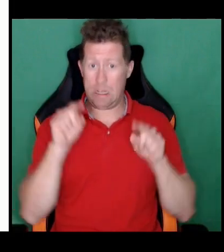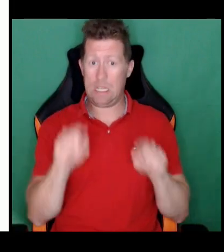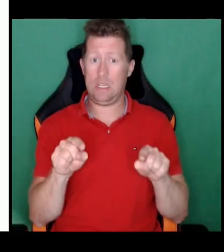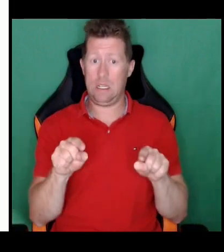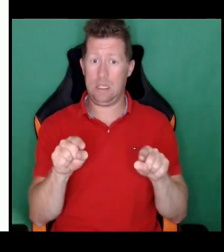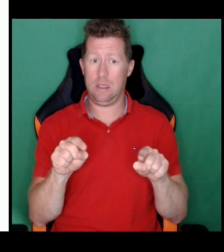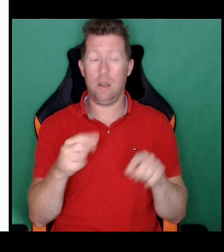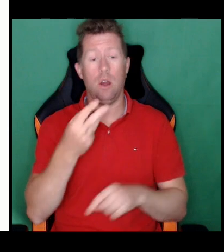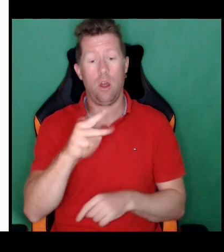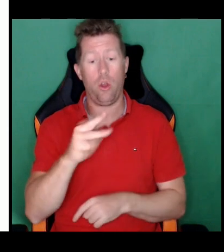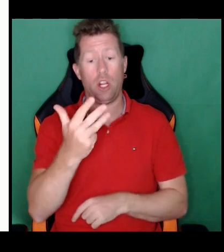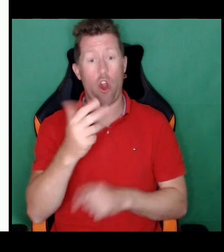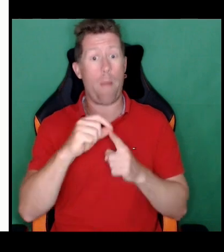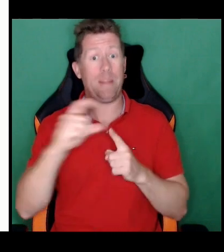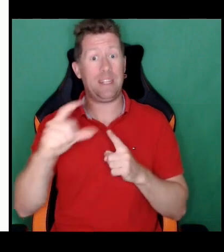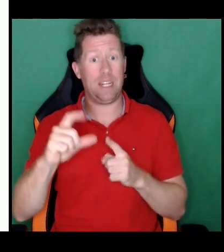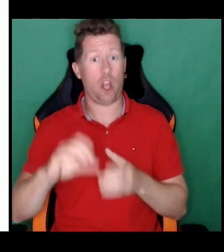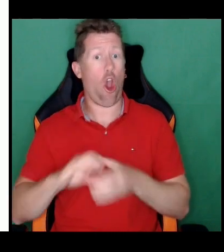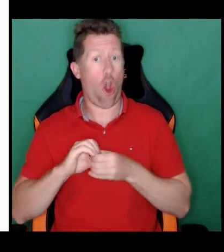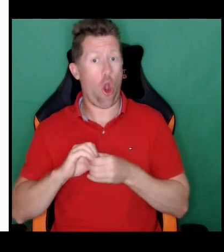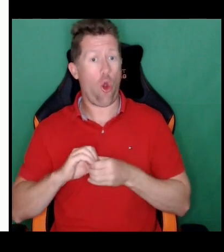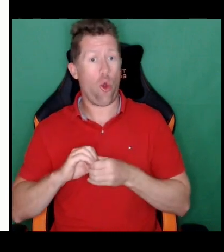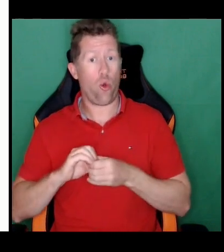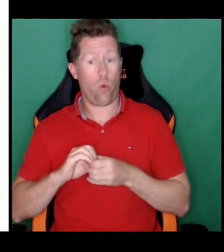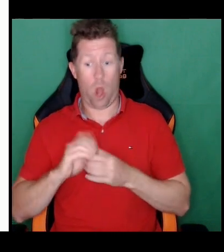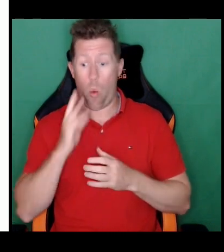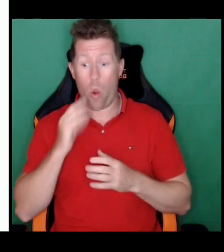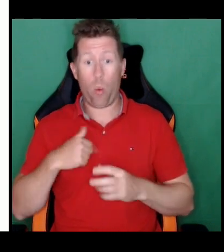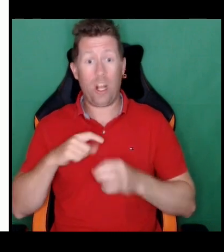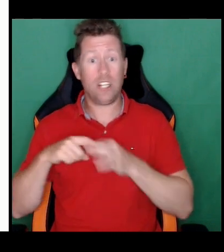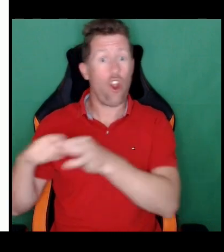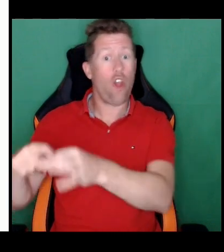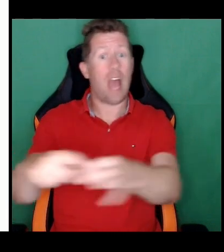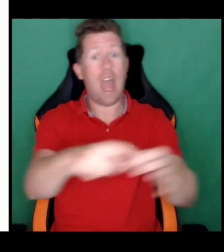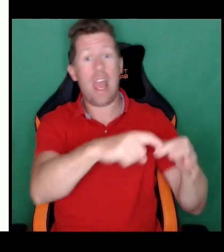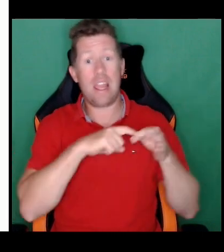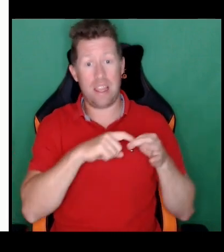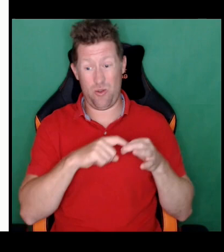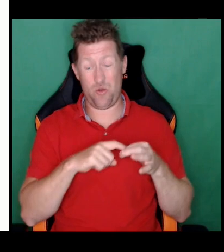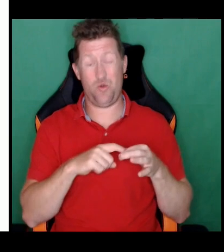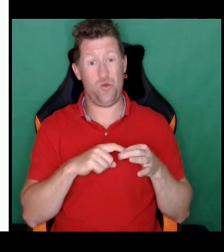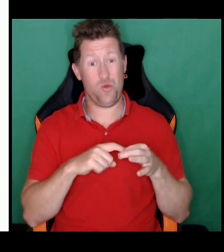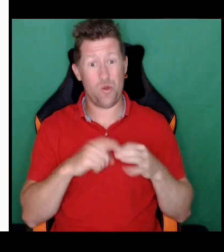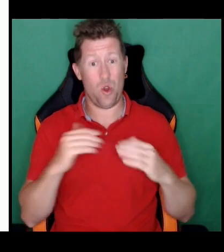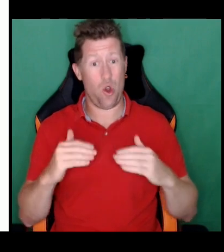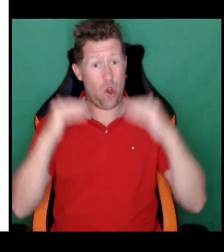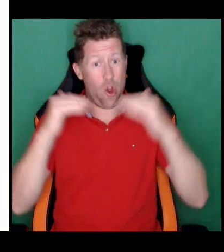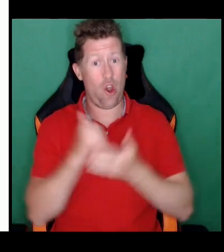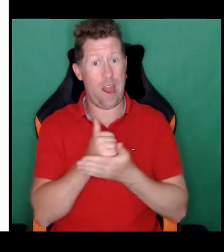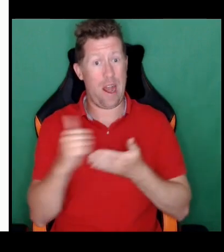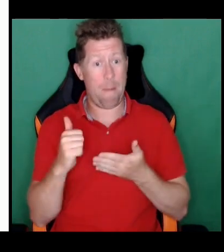39% actually own their own vape on the day that we conducted this survey. So a high proportion of this segment